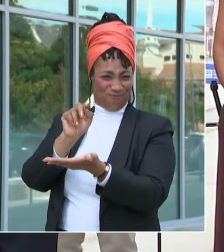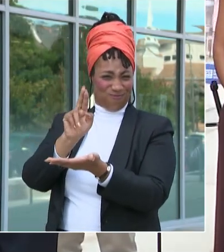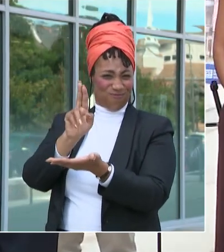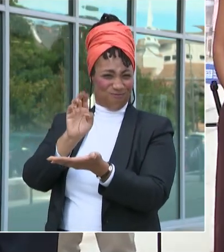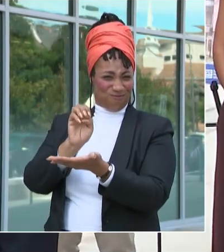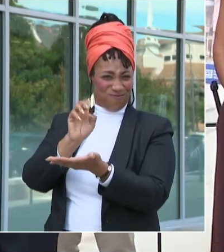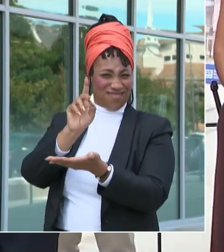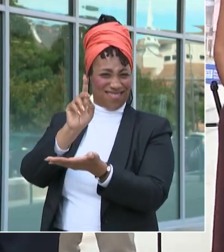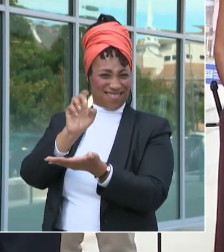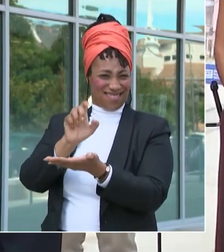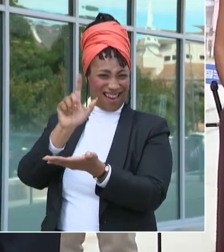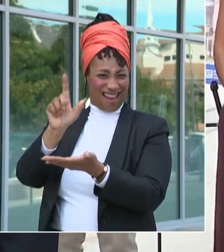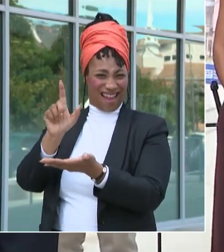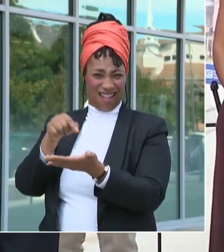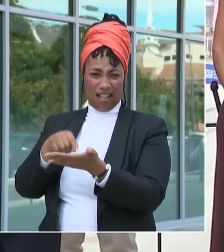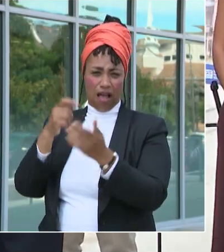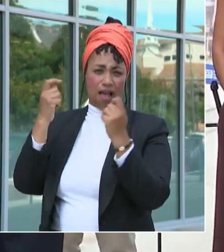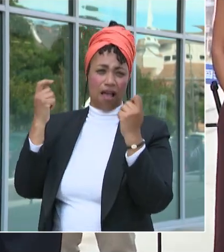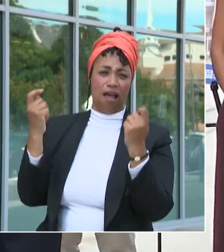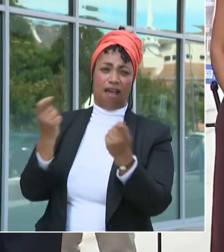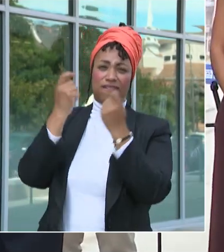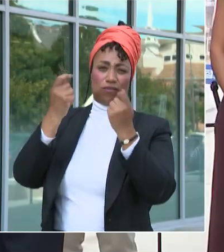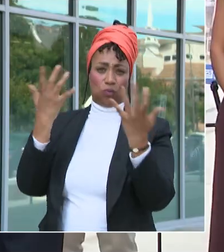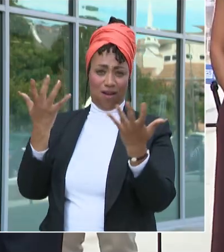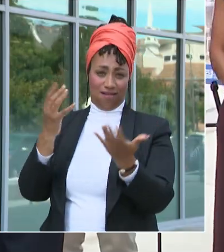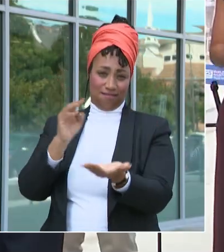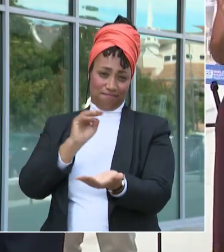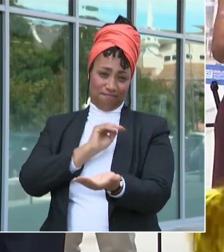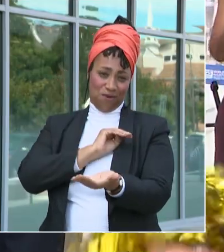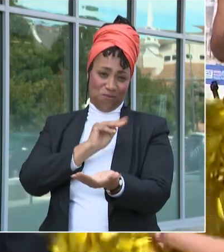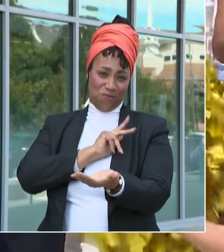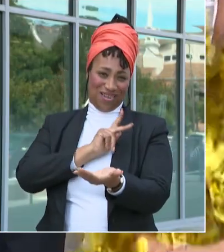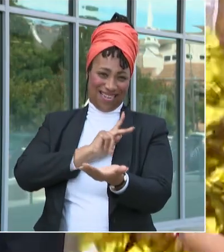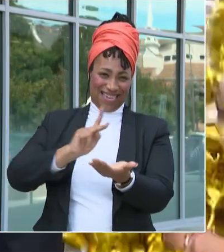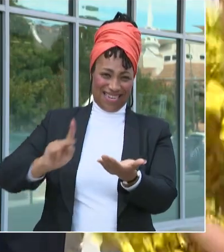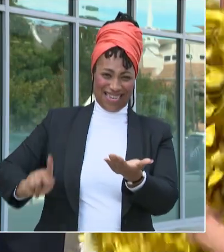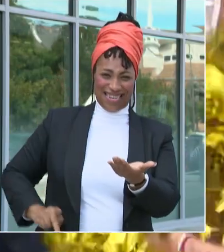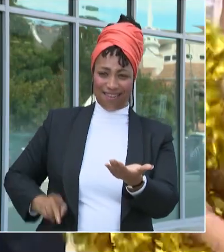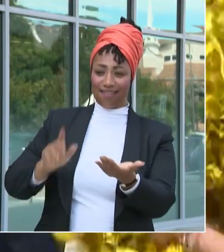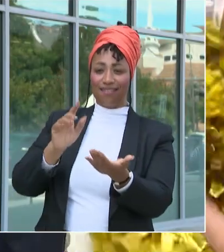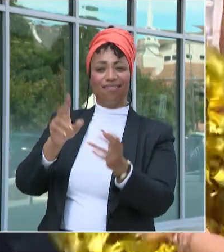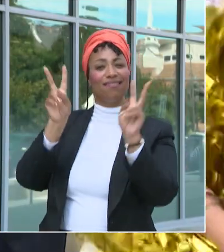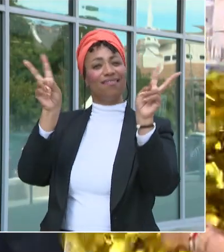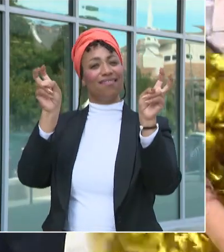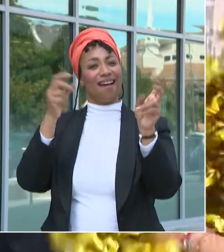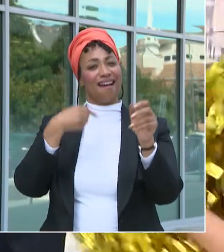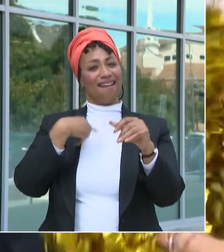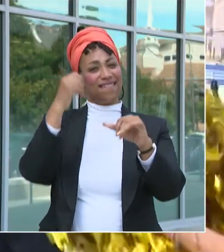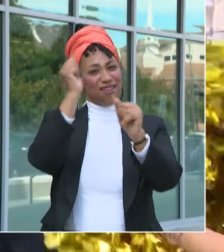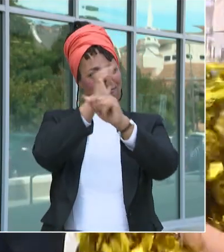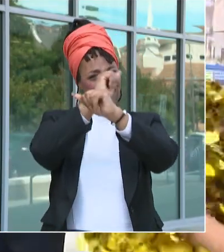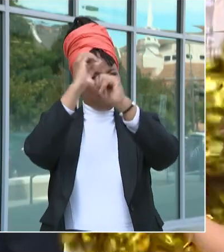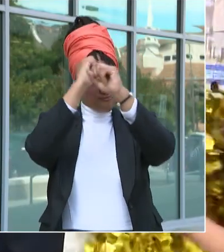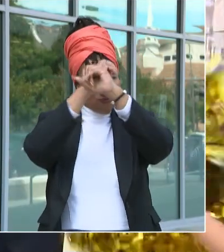a Dream speech. That's right, today. And today we continue,